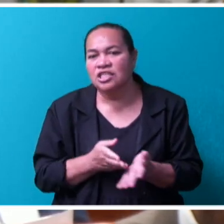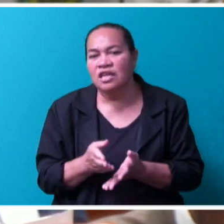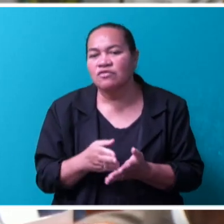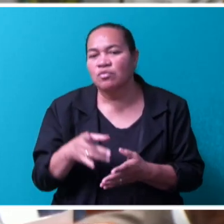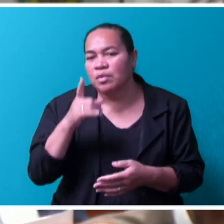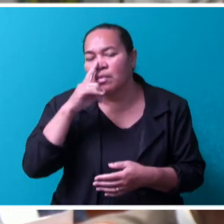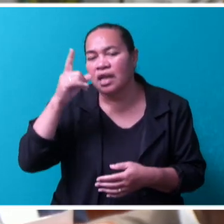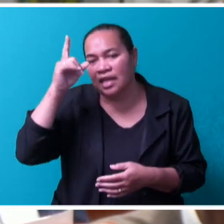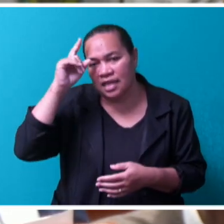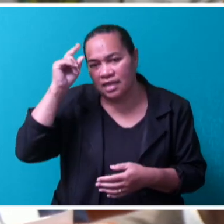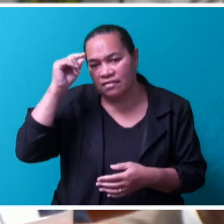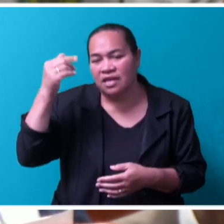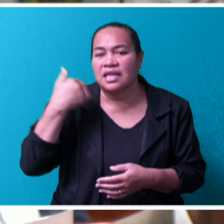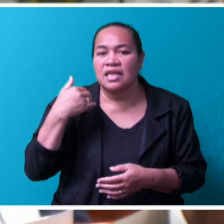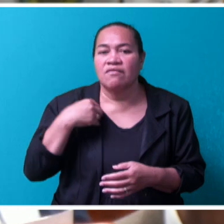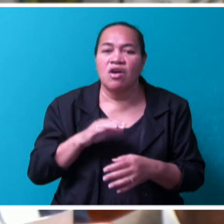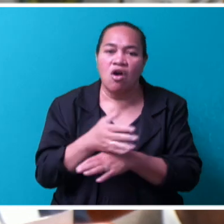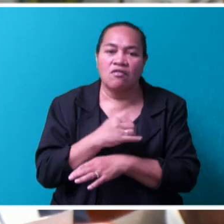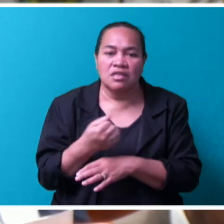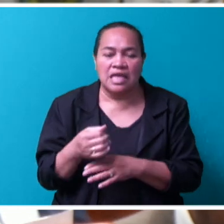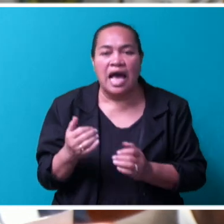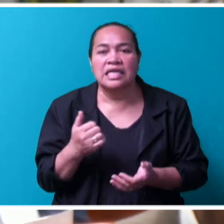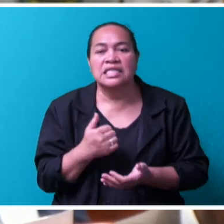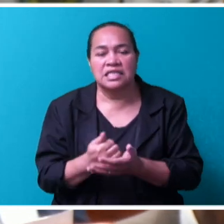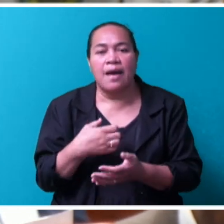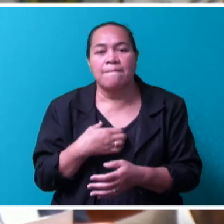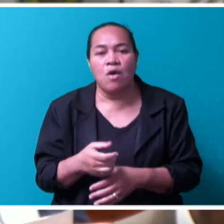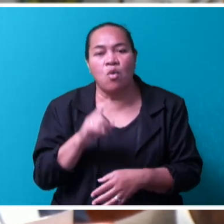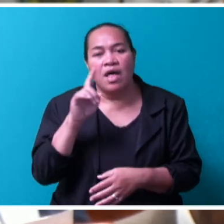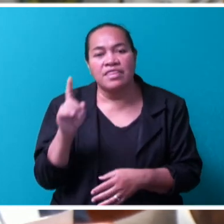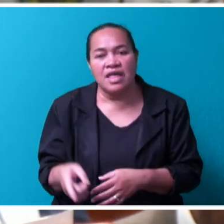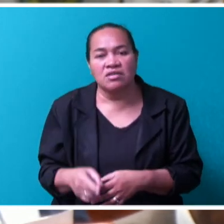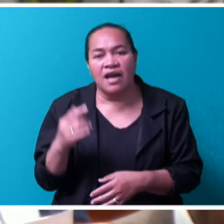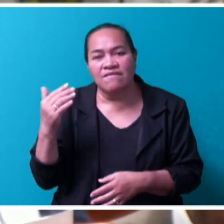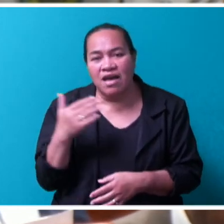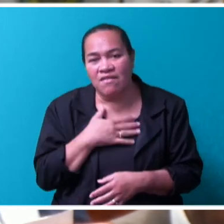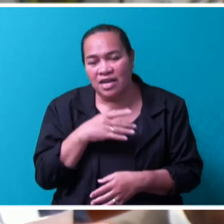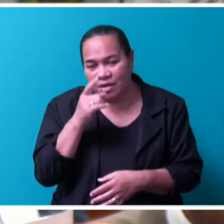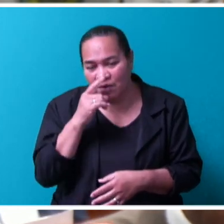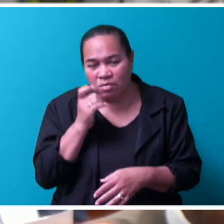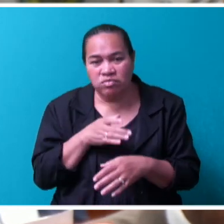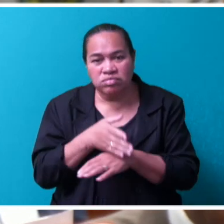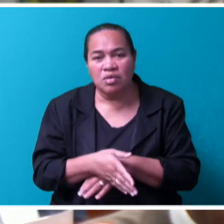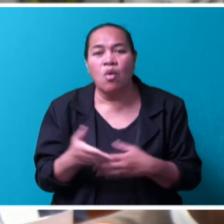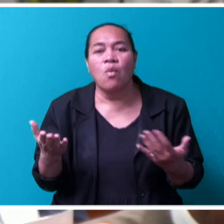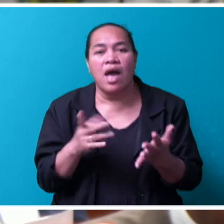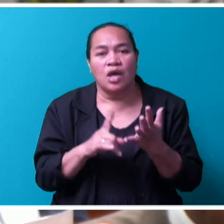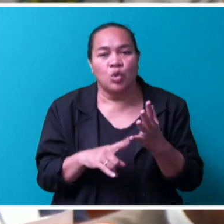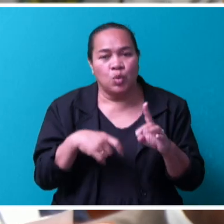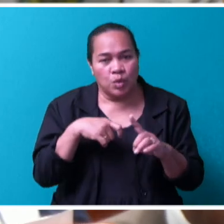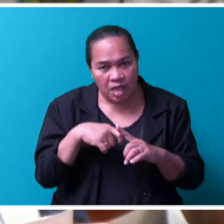overseas, directly assisting more than 1,500 Fijians in the United Kingdom